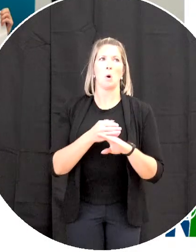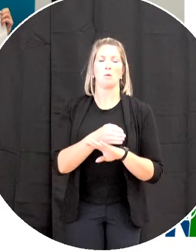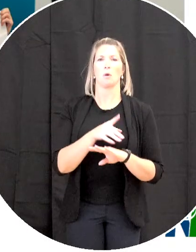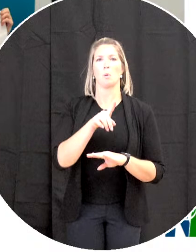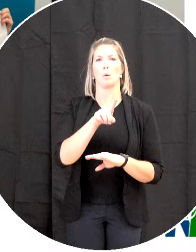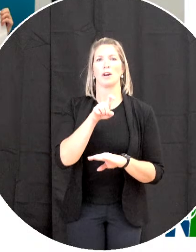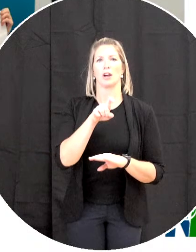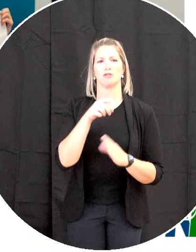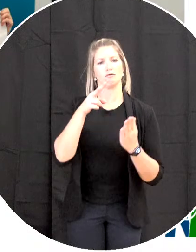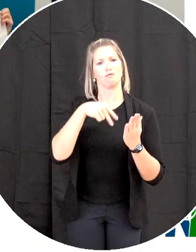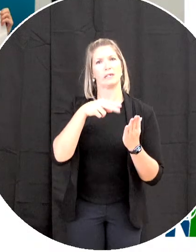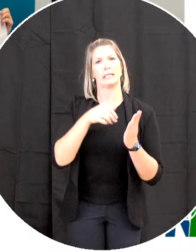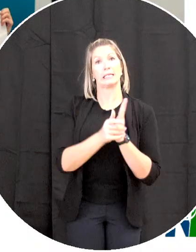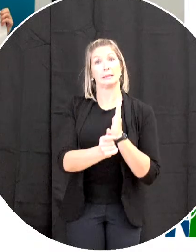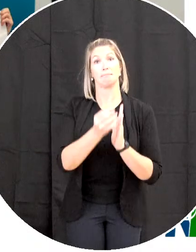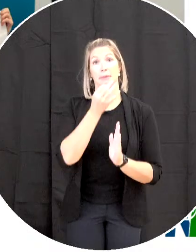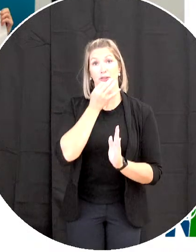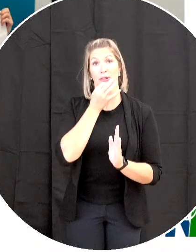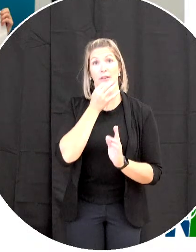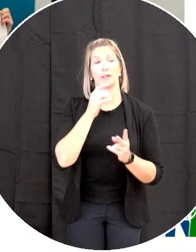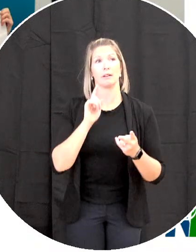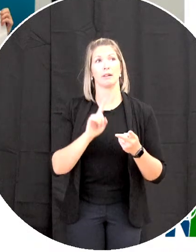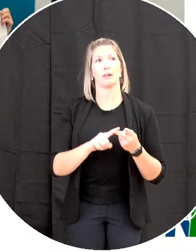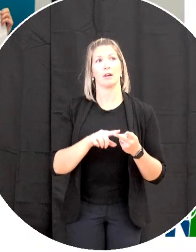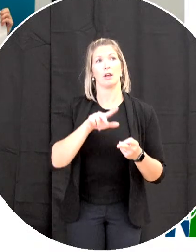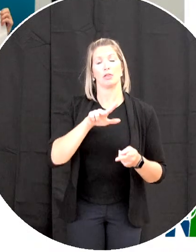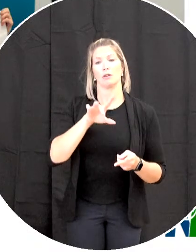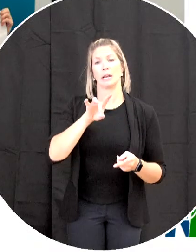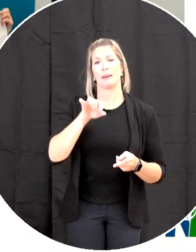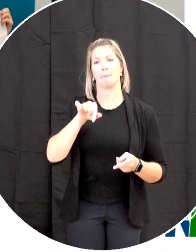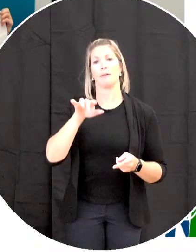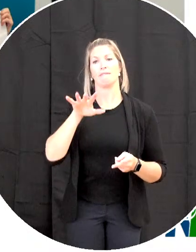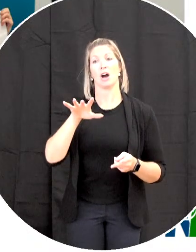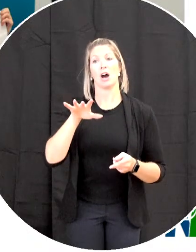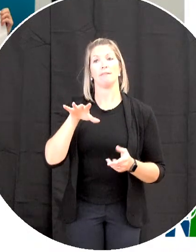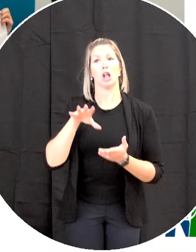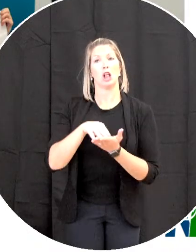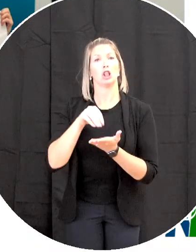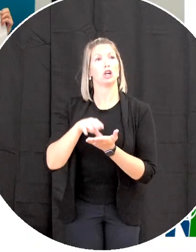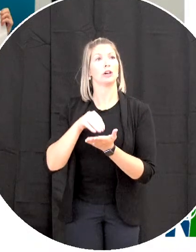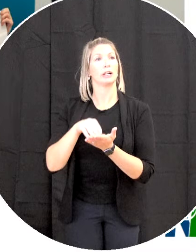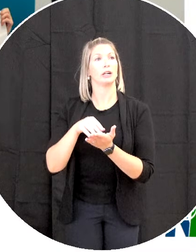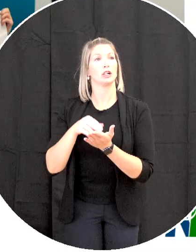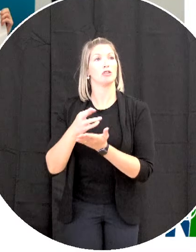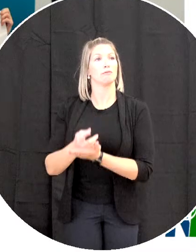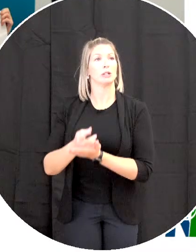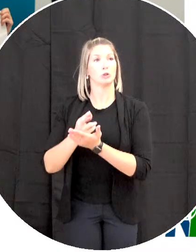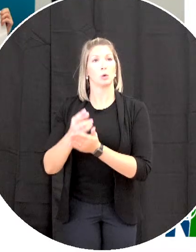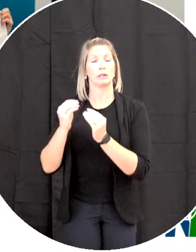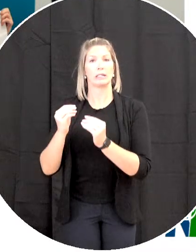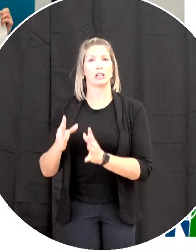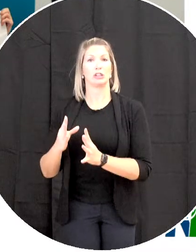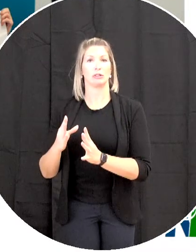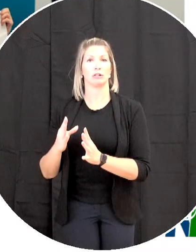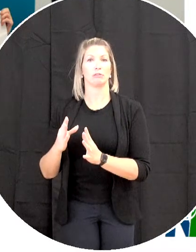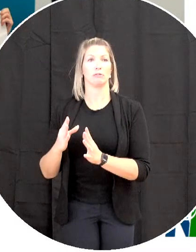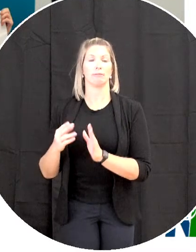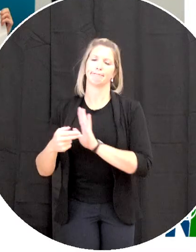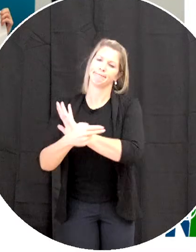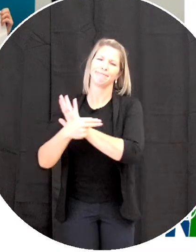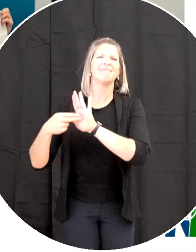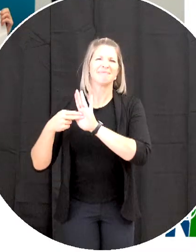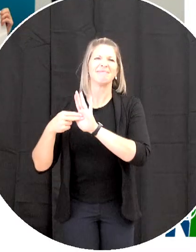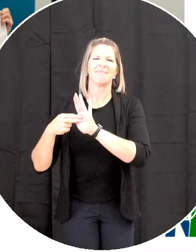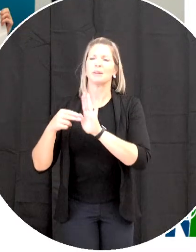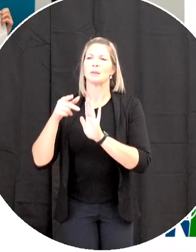specialists, 38 and a half additional learning resource teachers. That's what people would know as formerly as a teacher librarian.